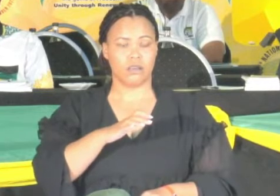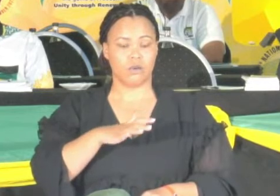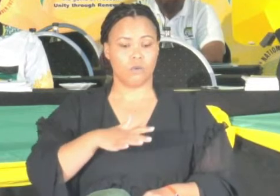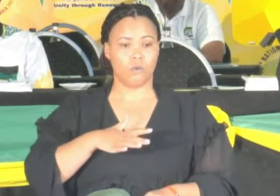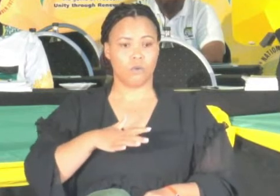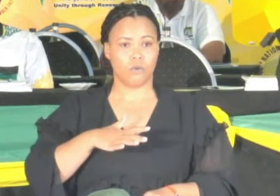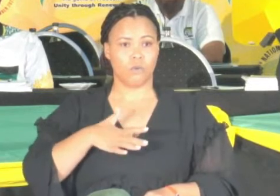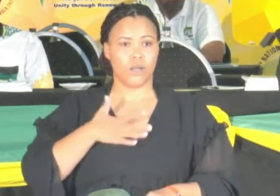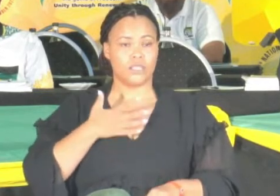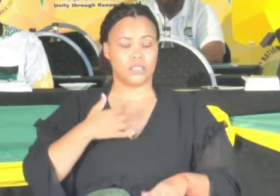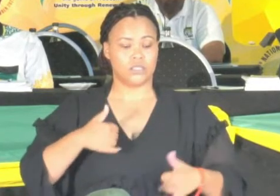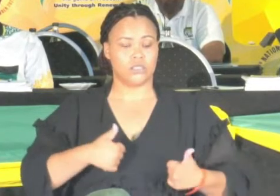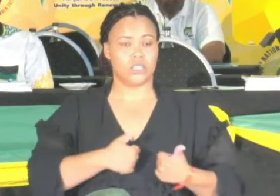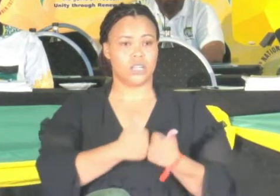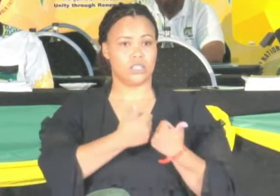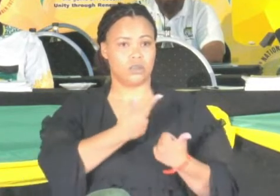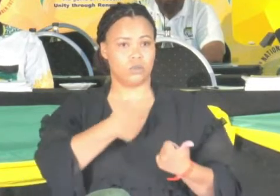confront,